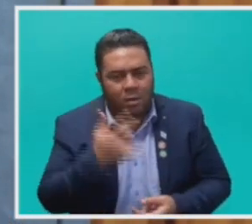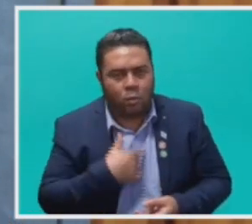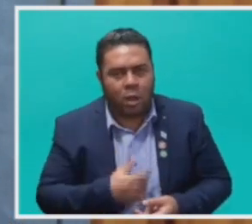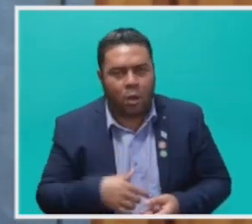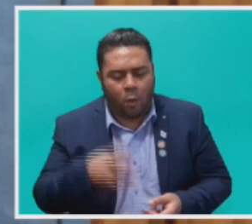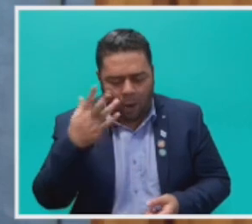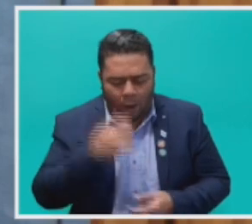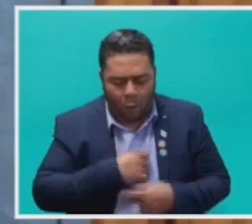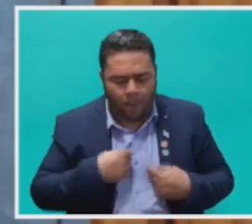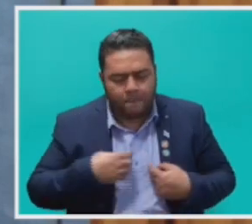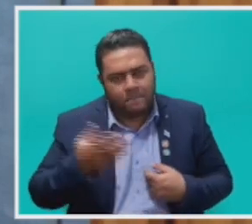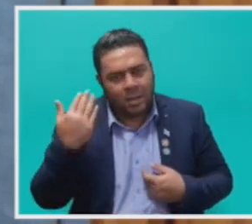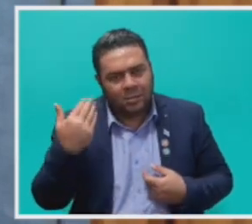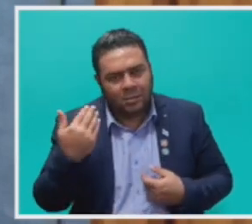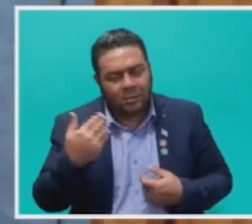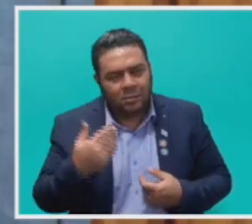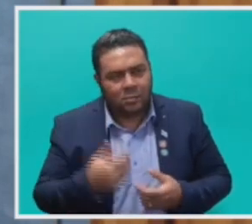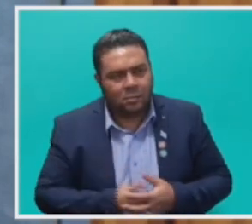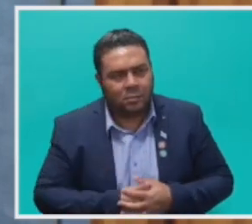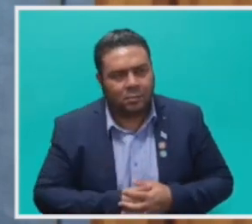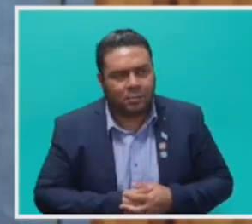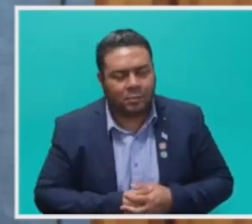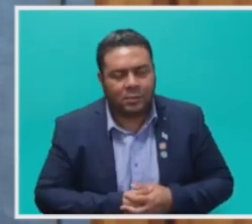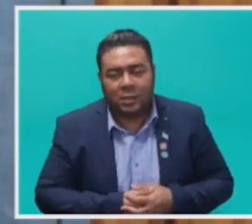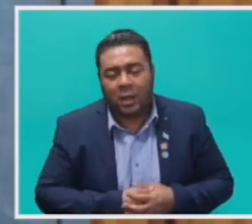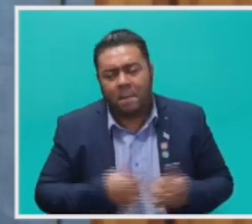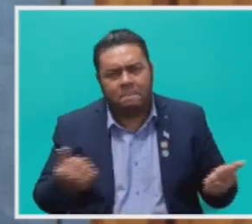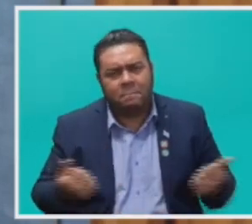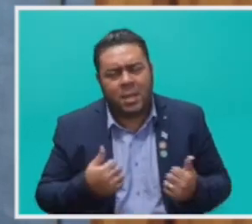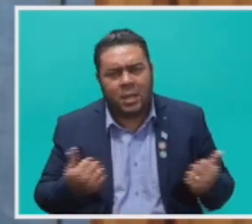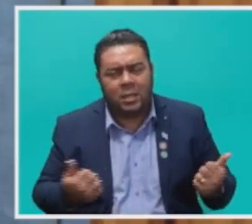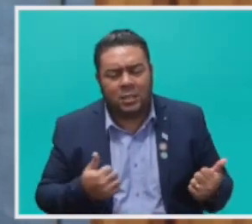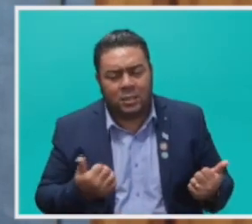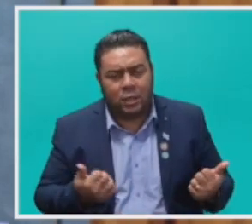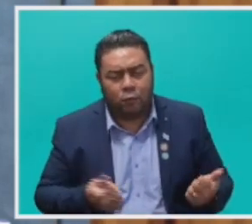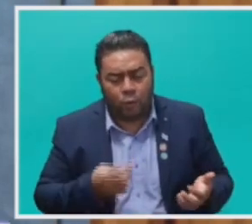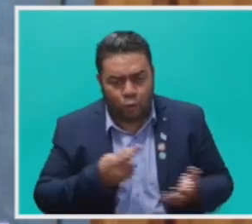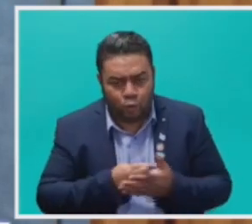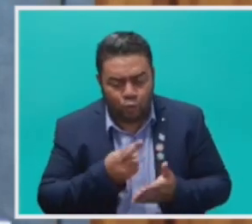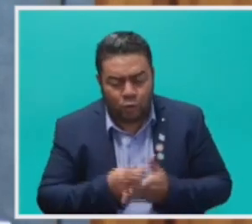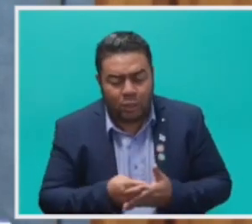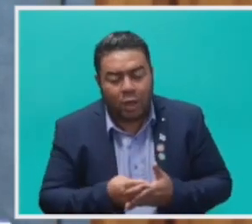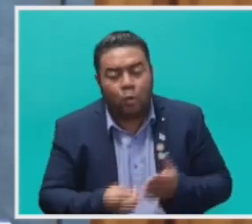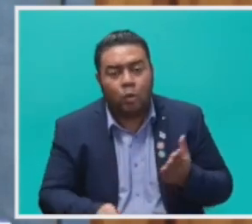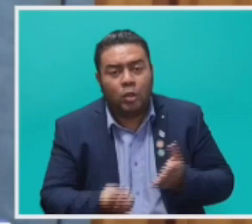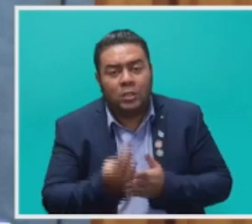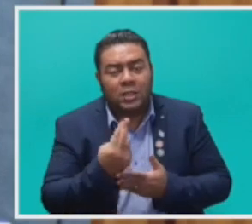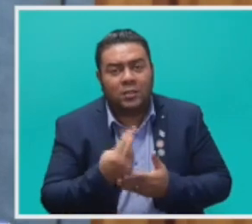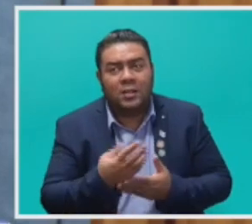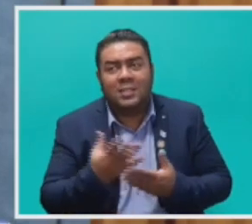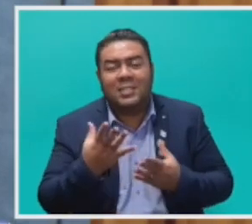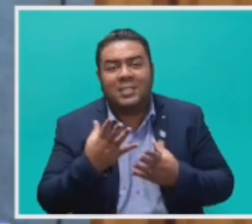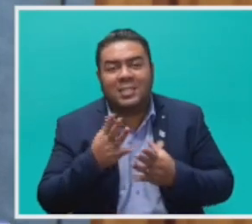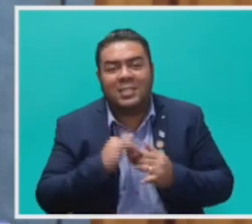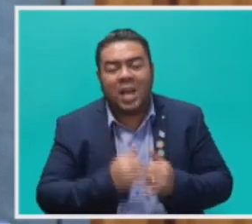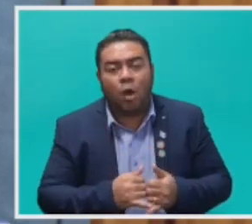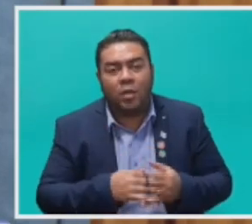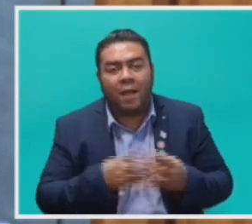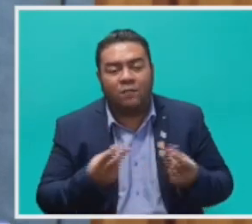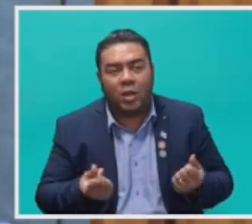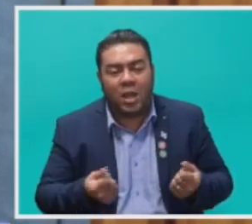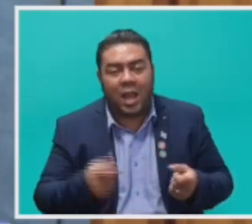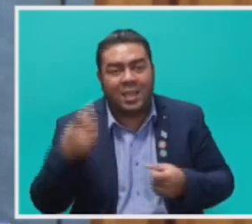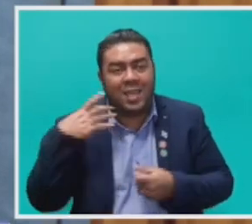our past. Mr. Speaker, there are many lessons to learn from the Truth and Reconciliation Commissions of South Africa, Canada,